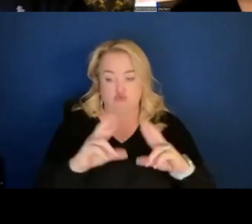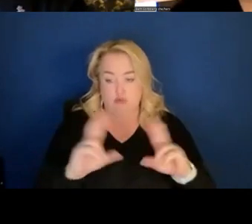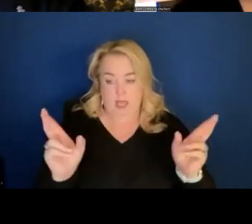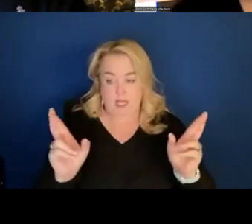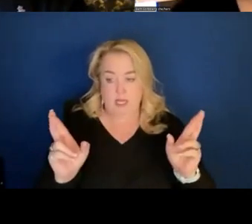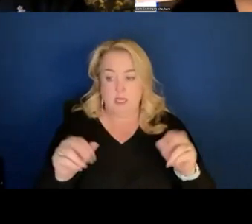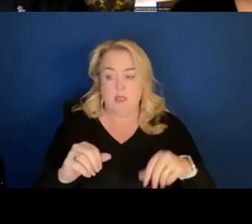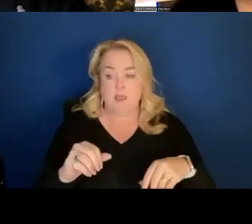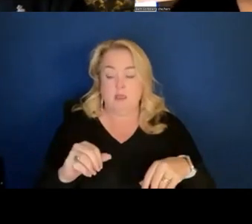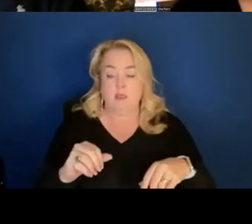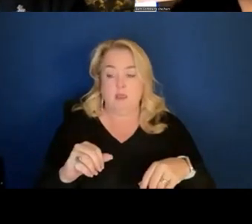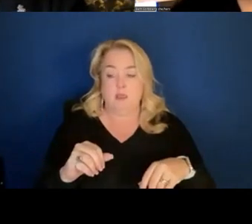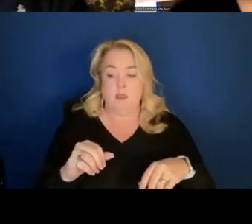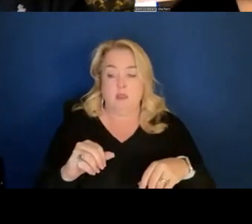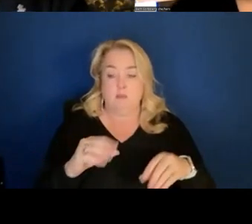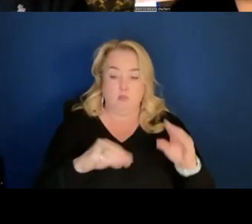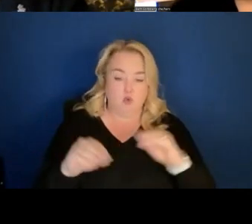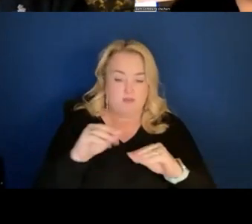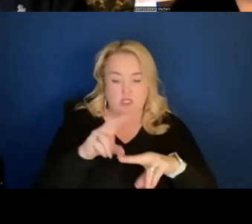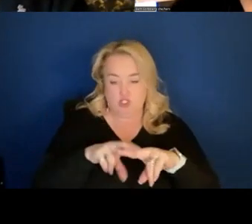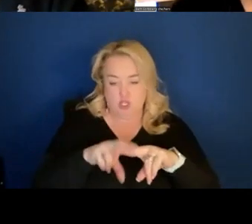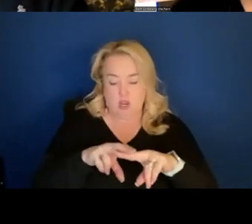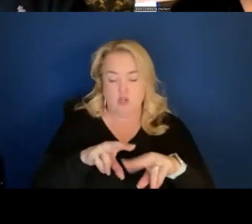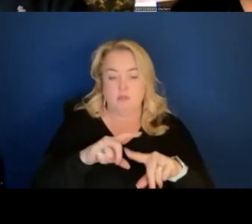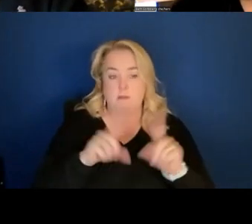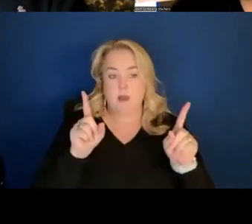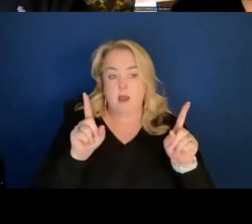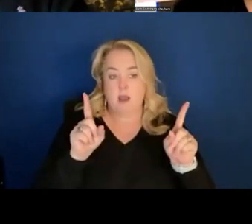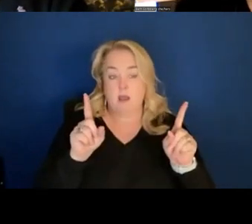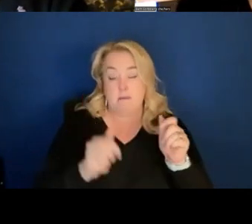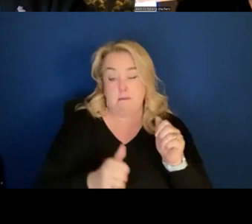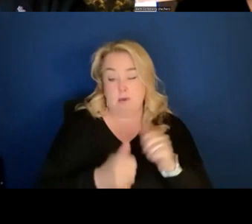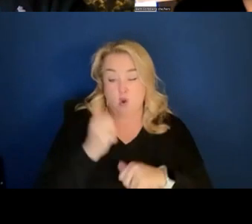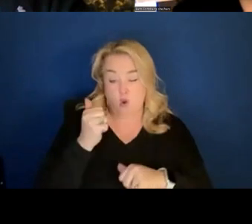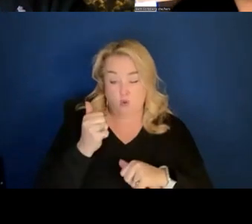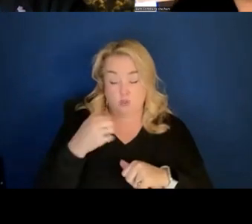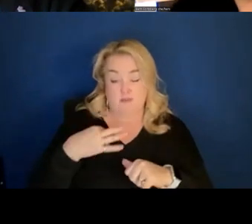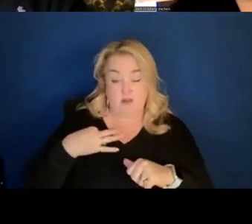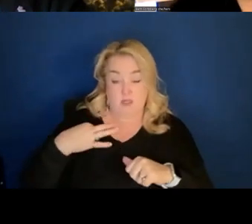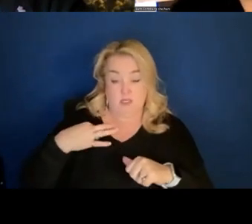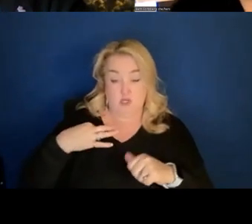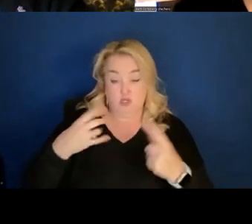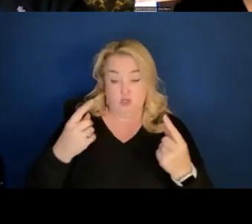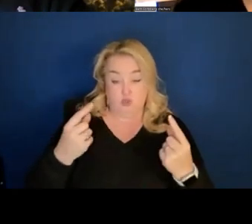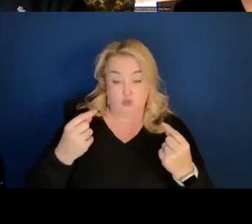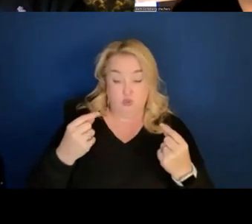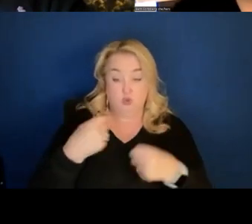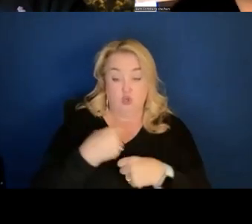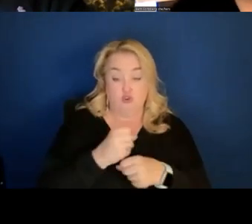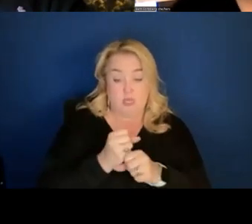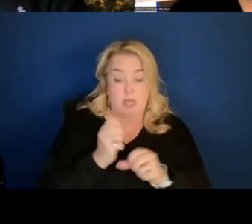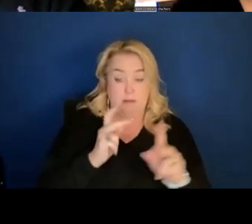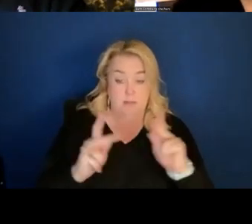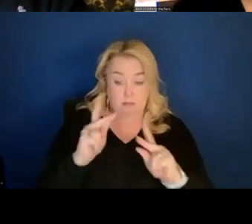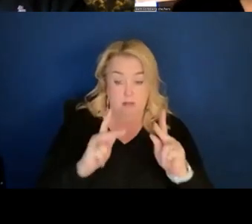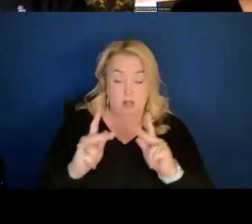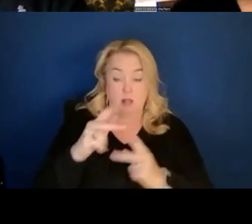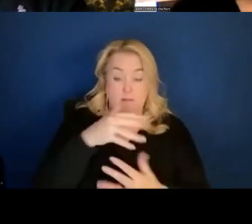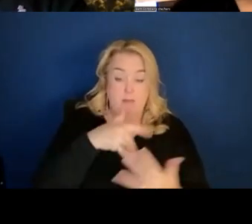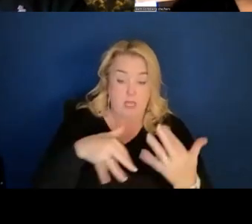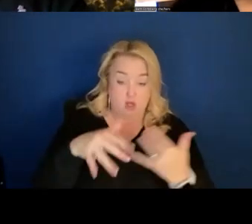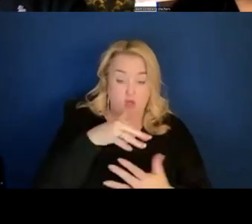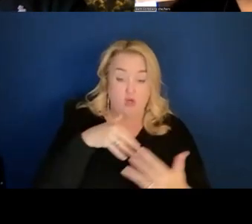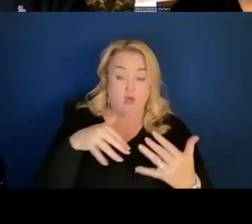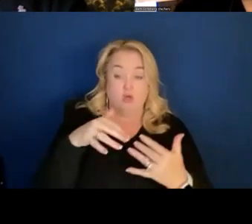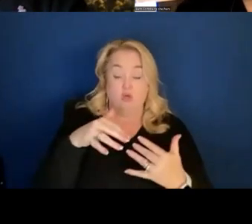kinds of things, moving chairs if need be. But mostly what our volunteers do is greet people and mingle and make sure